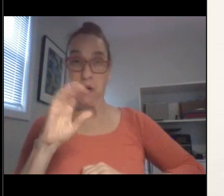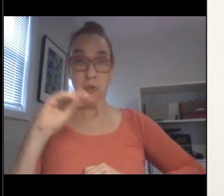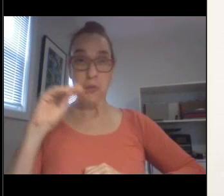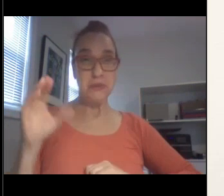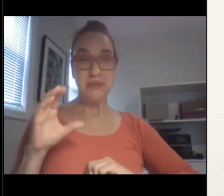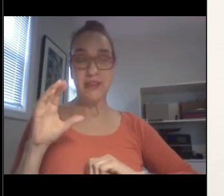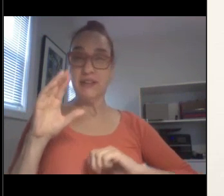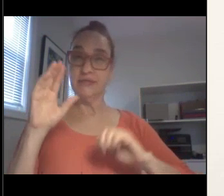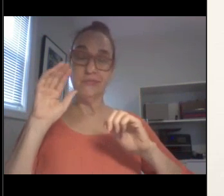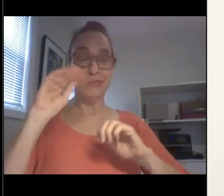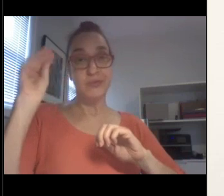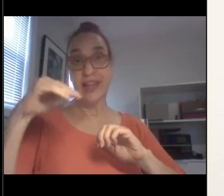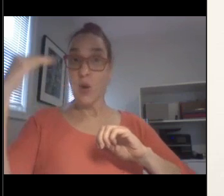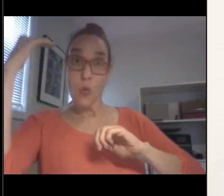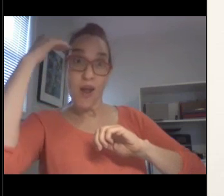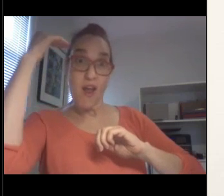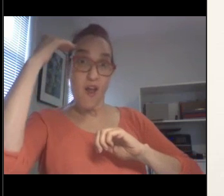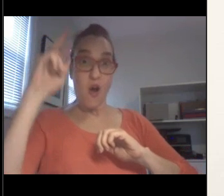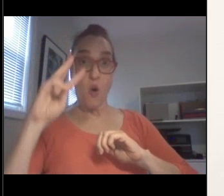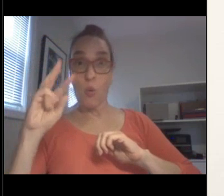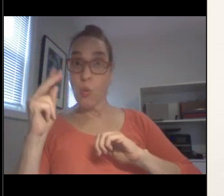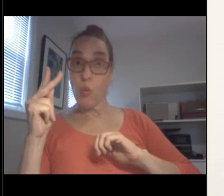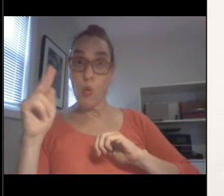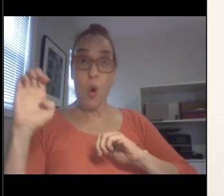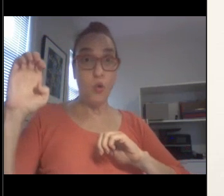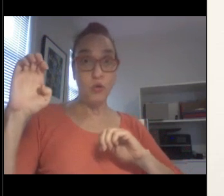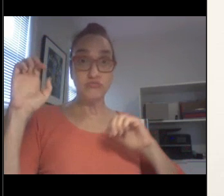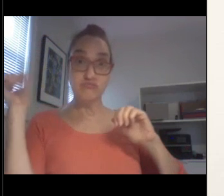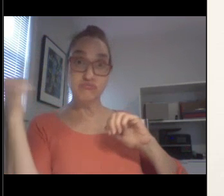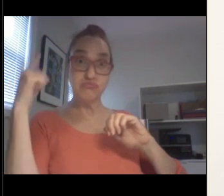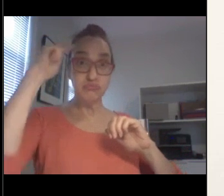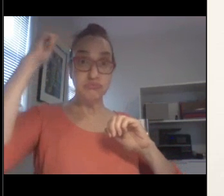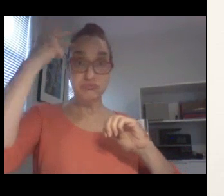a process. So let's be okay with that. Next, please.